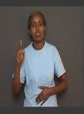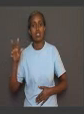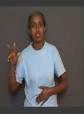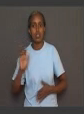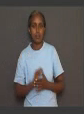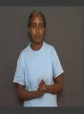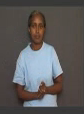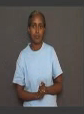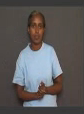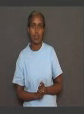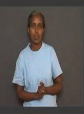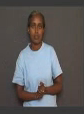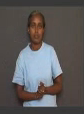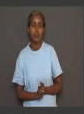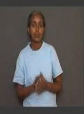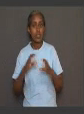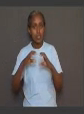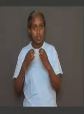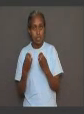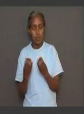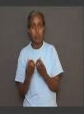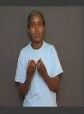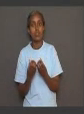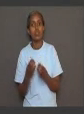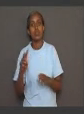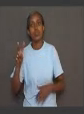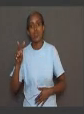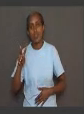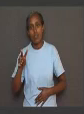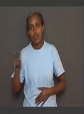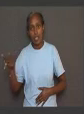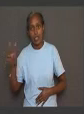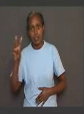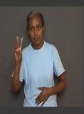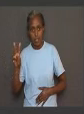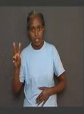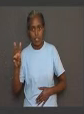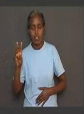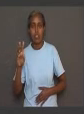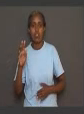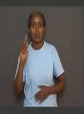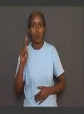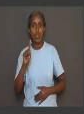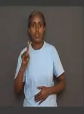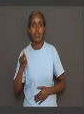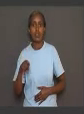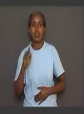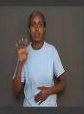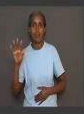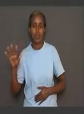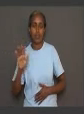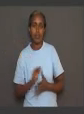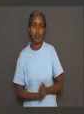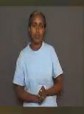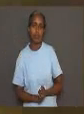3. The components of vector V are 1,